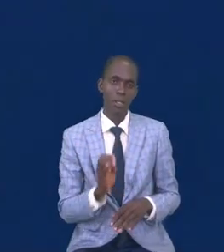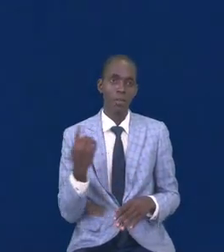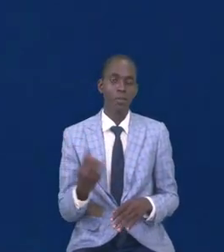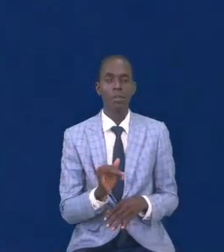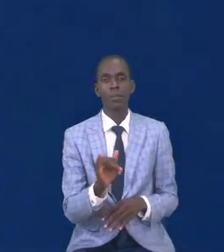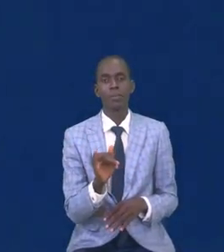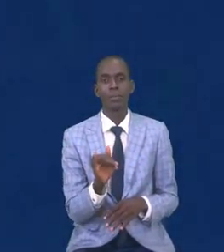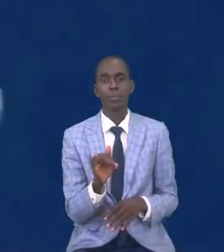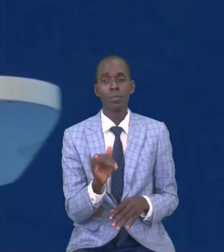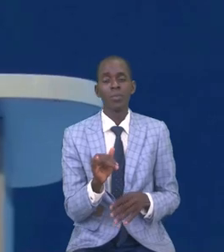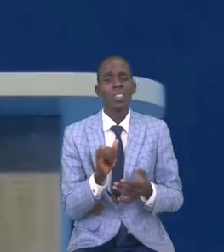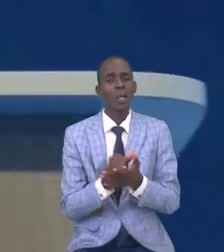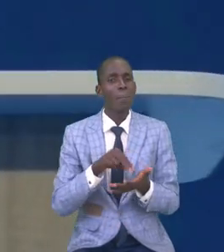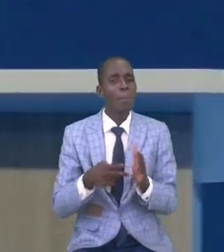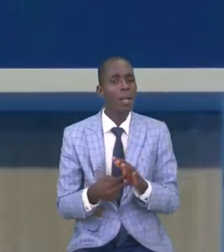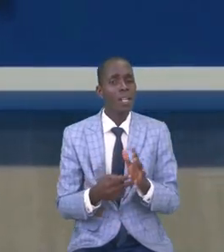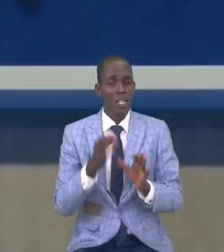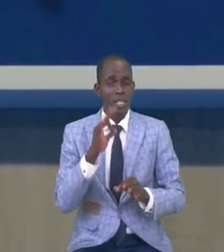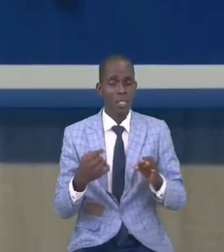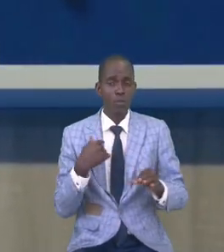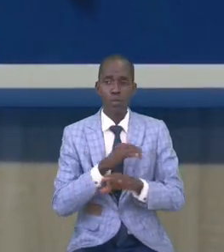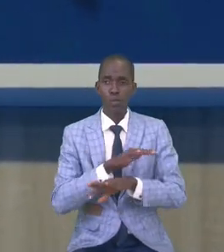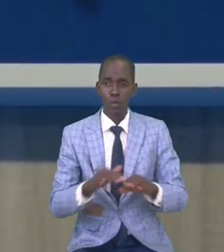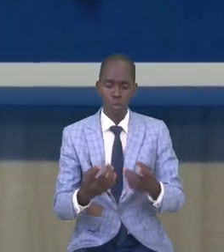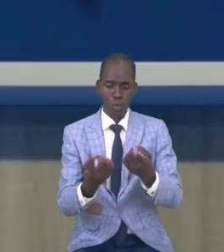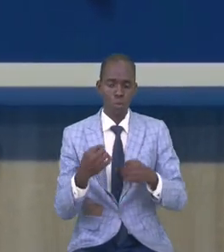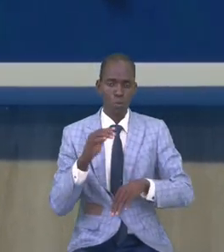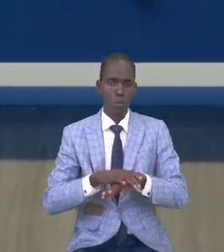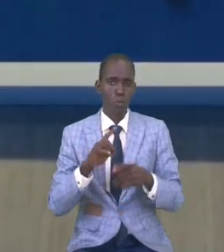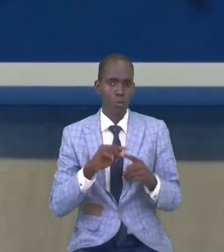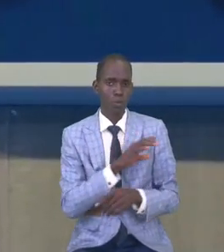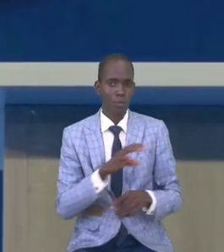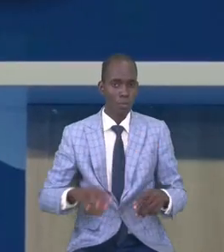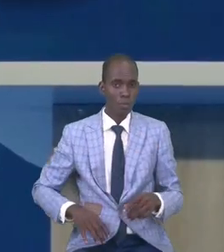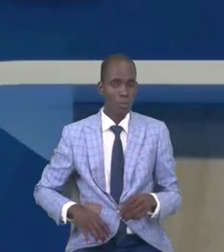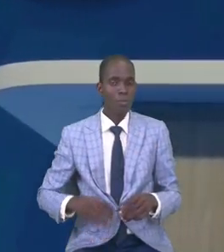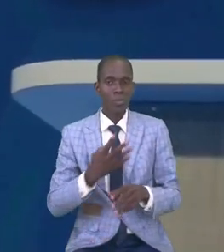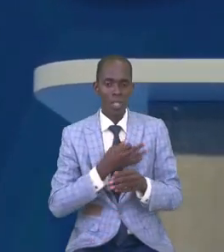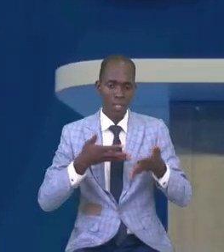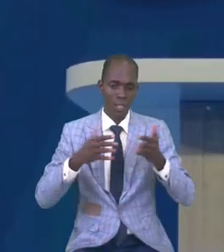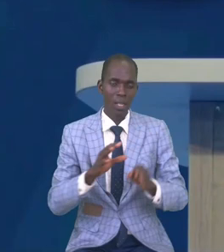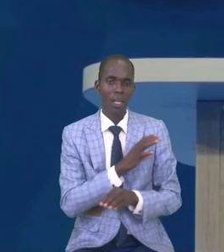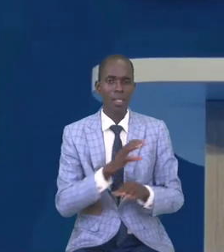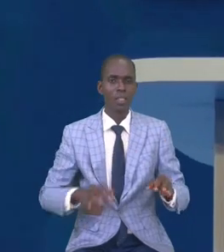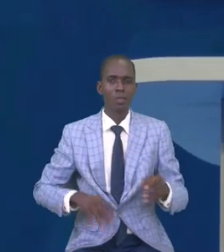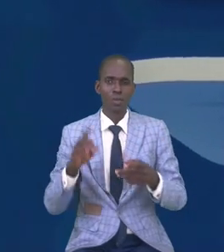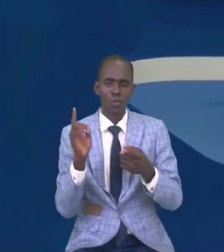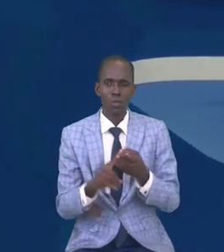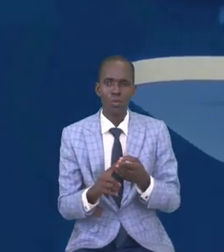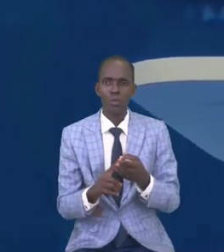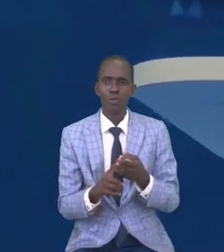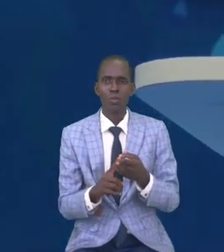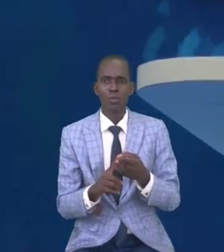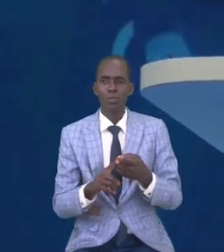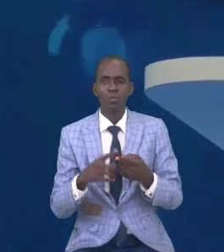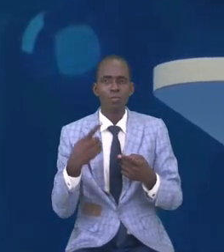is, if we don't come to Christ and allow him to charge the